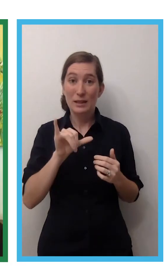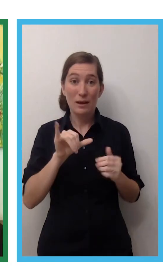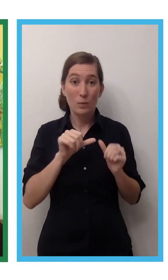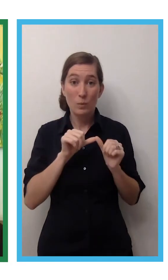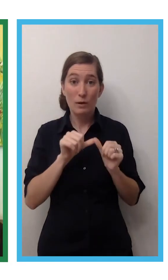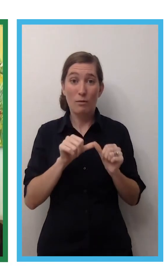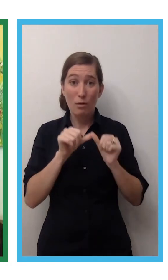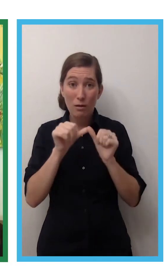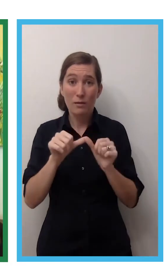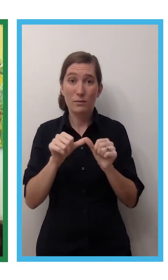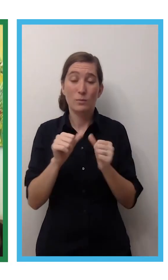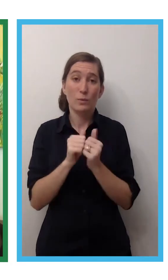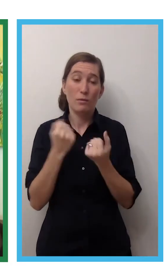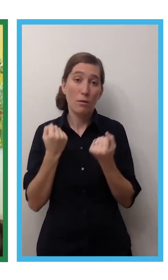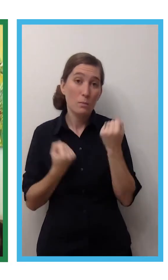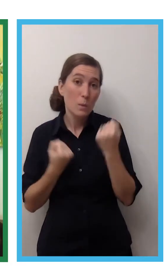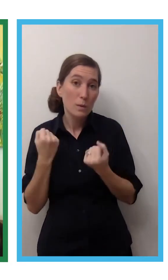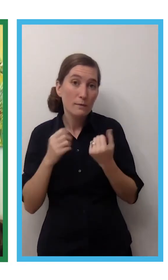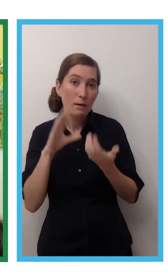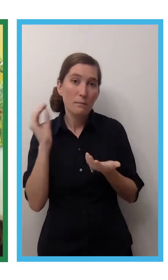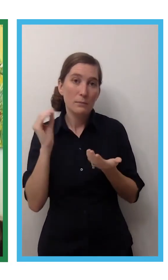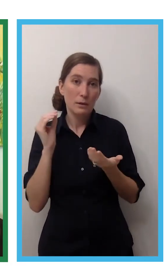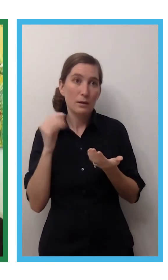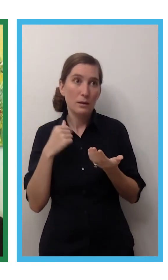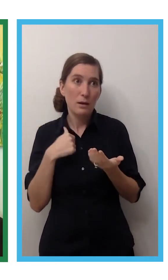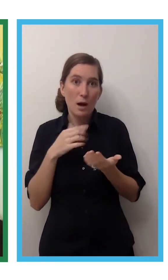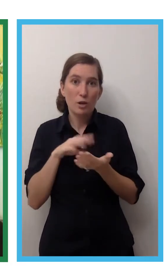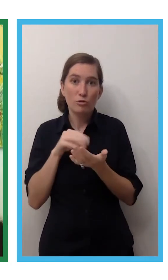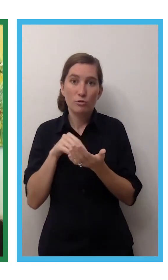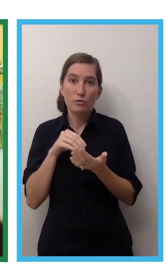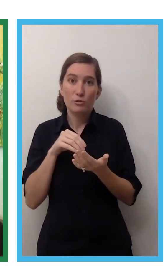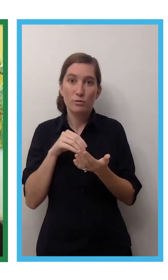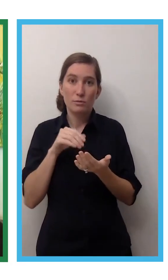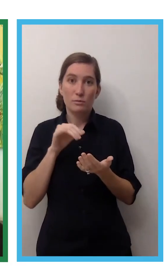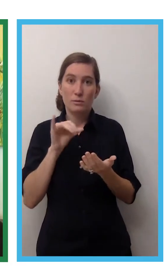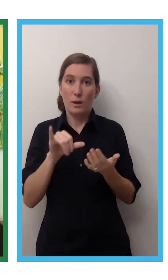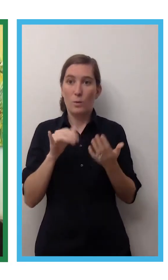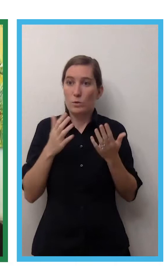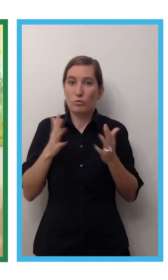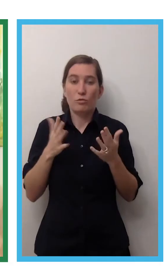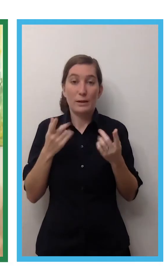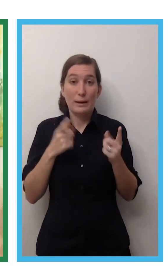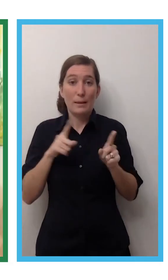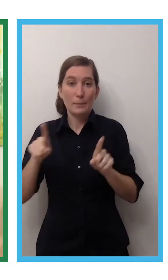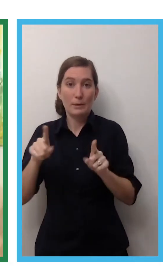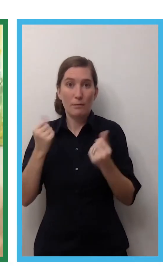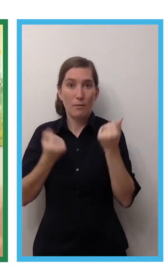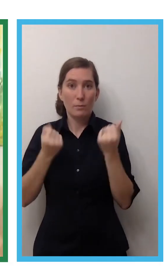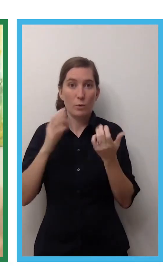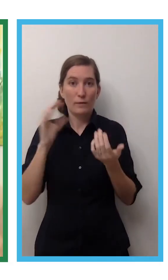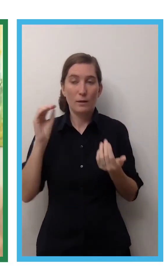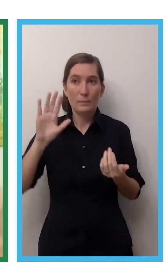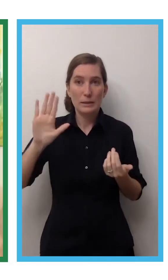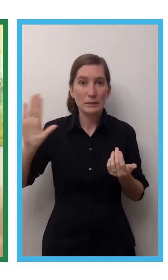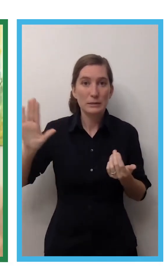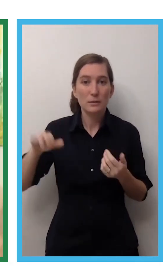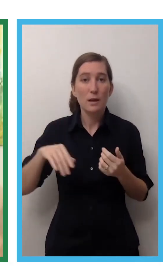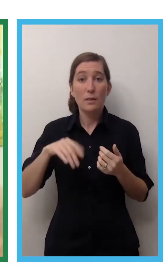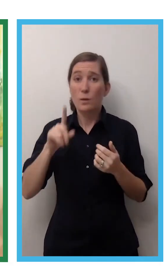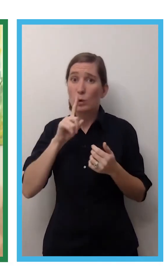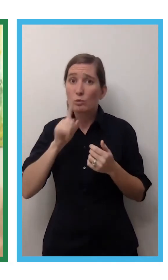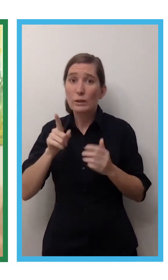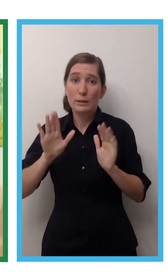with automotive, I came to learn. But they were really making a push for